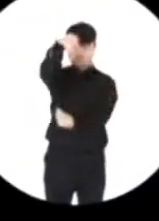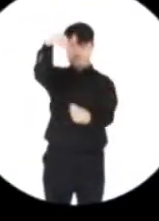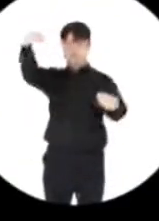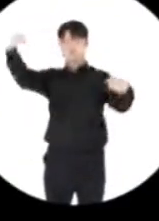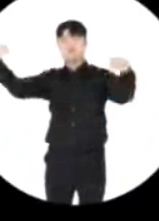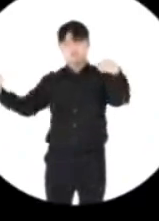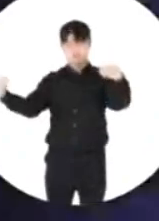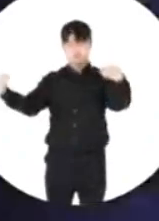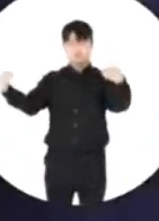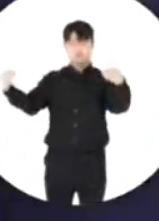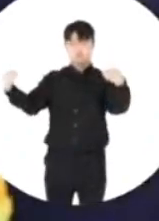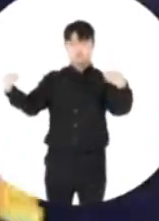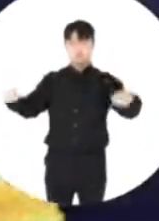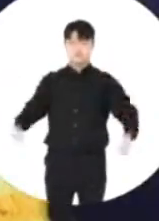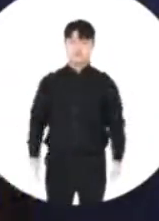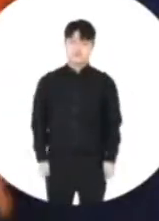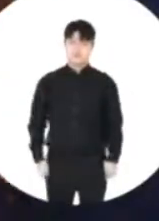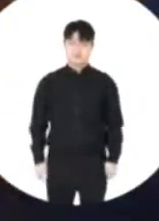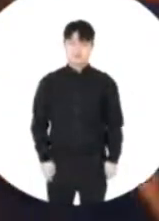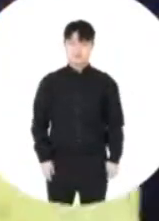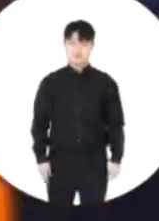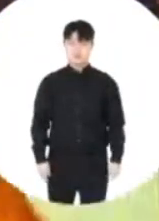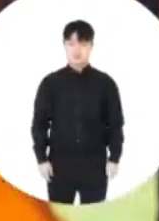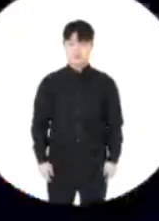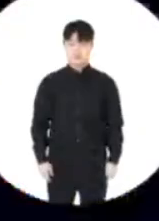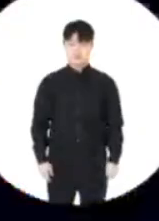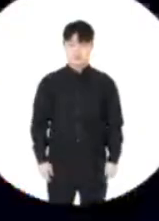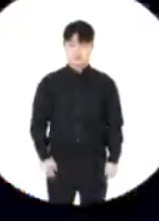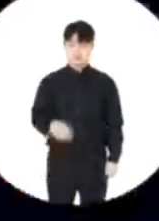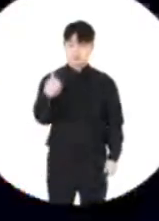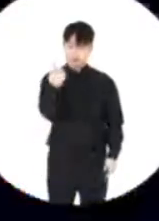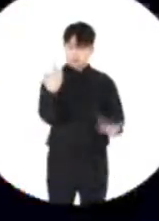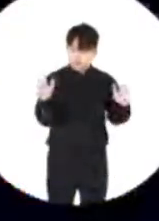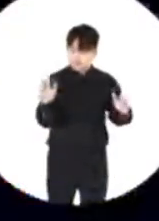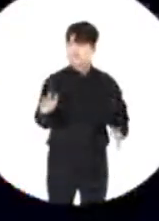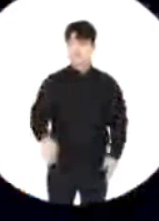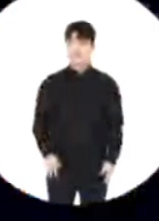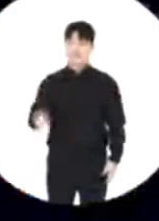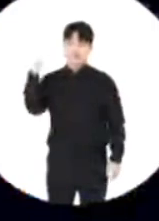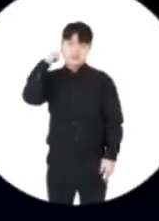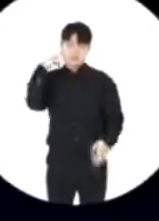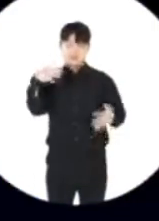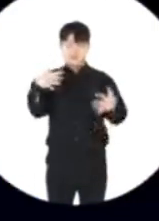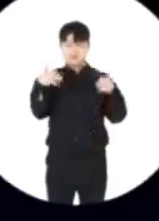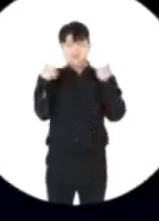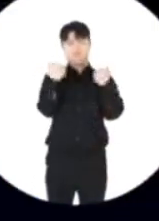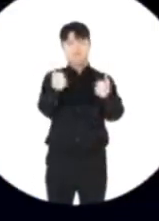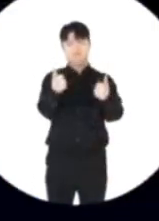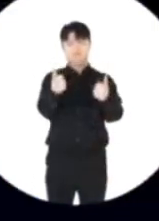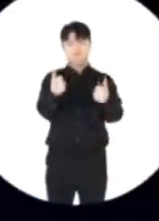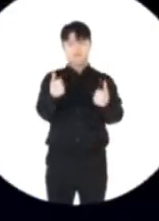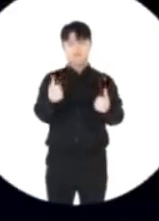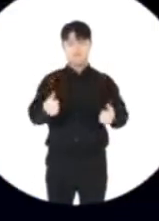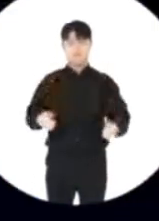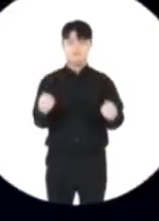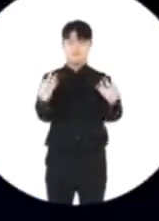rotates automatically to fit the content. On top of this, it delivers a full 4.1